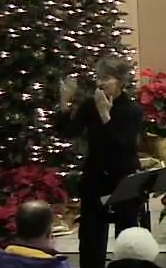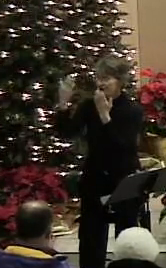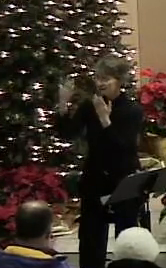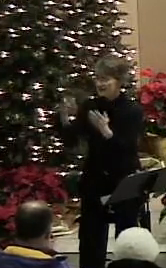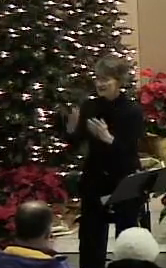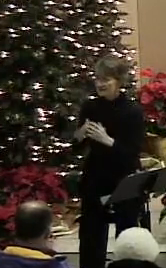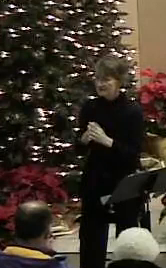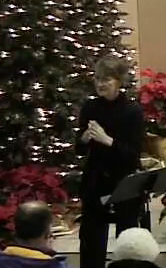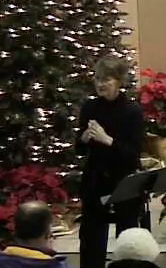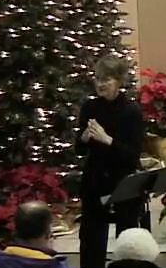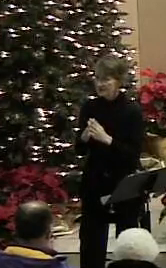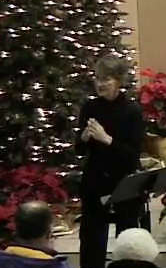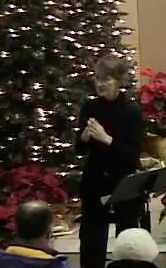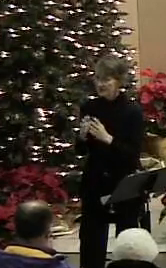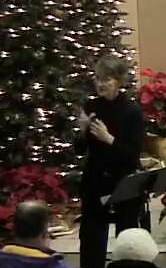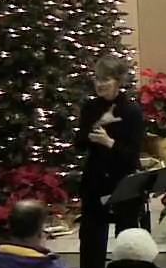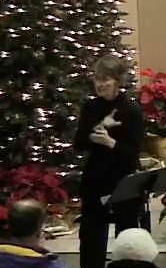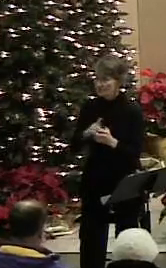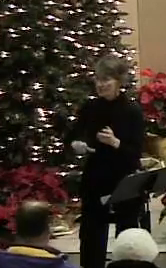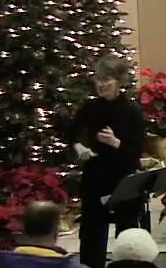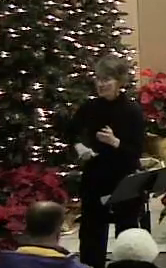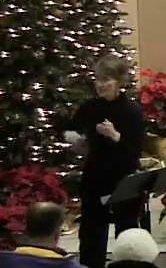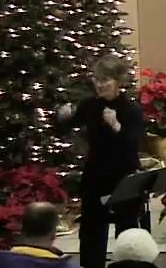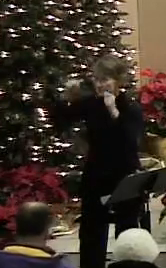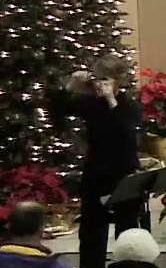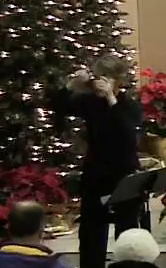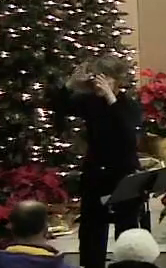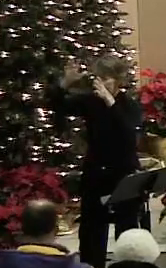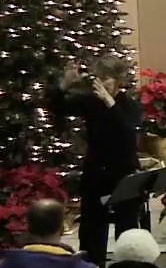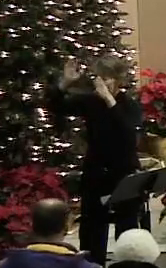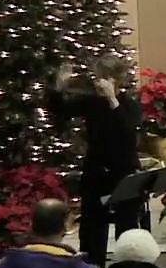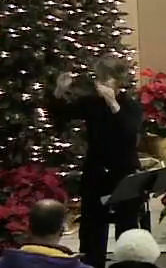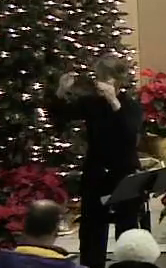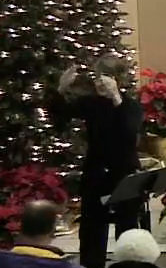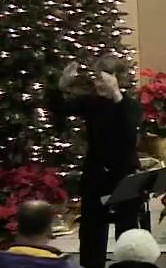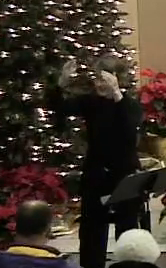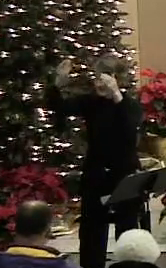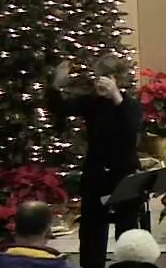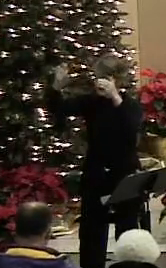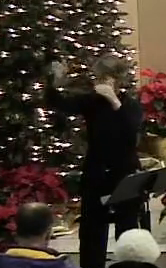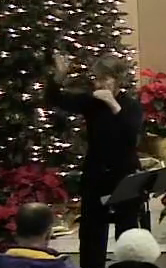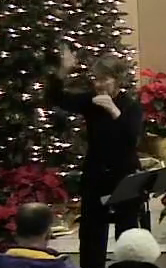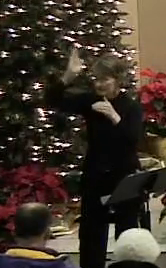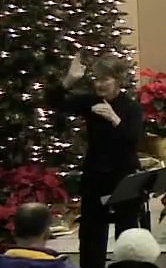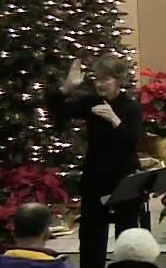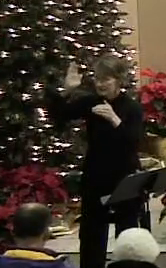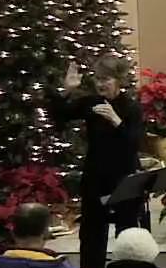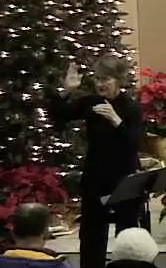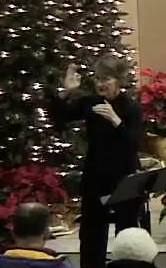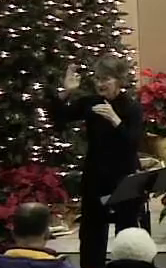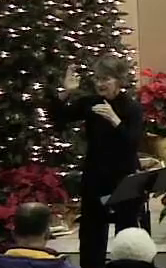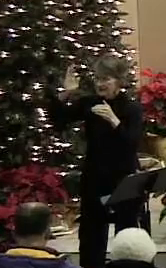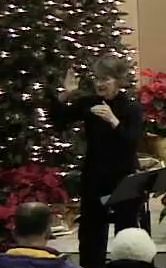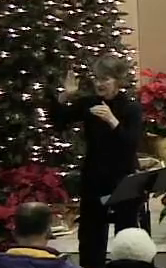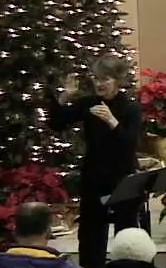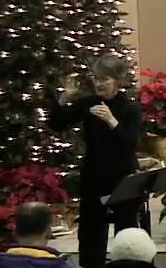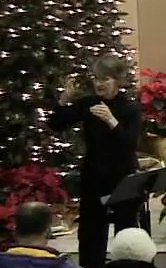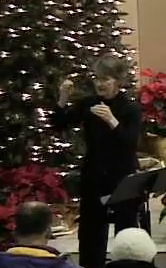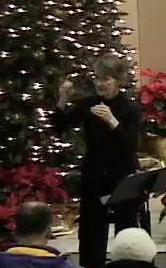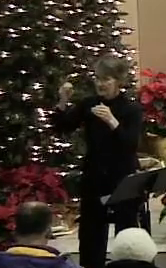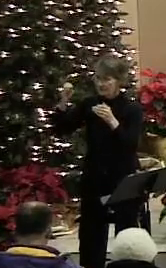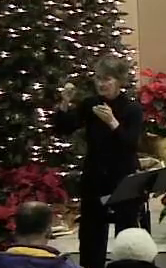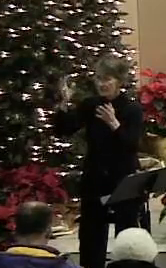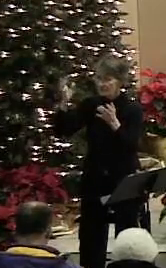give you thanks. Lord, Holy Father, Almighty and Eternal God, and to